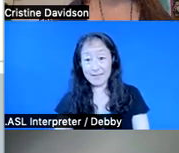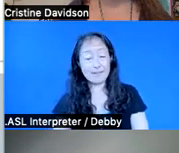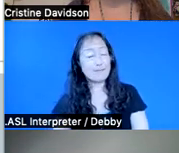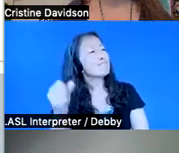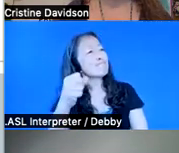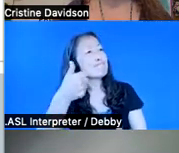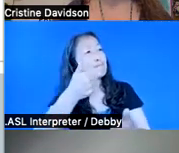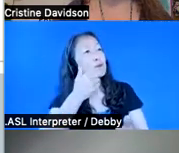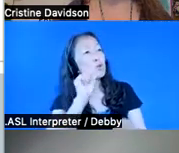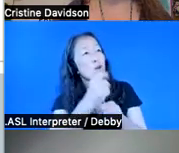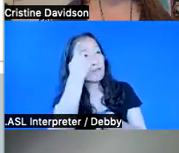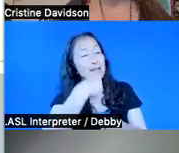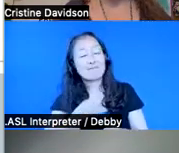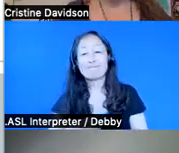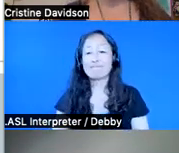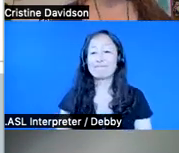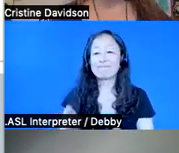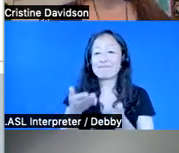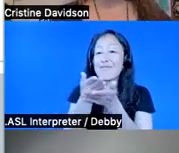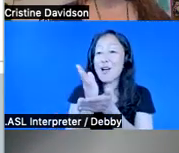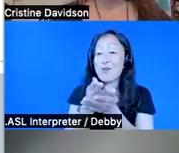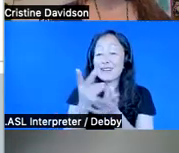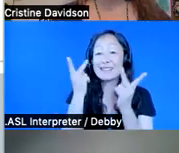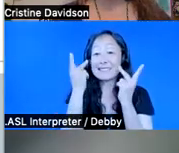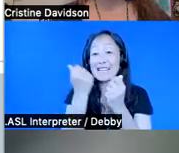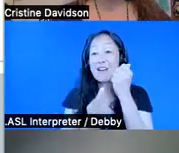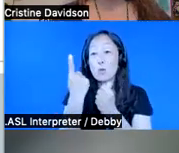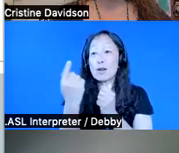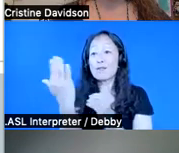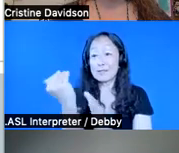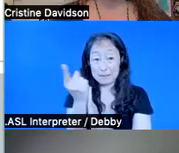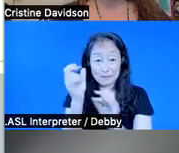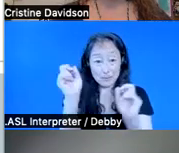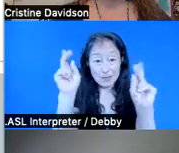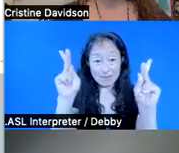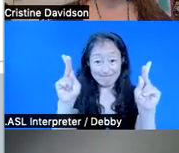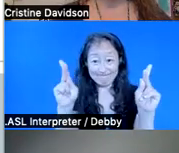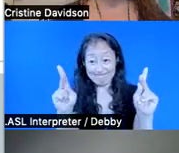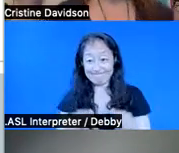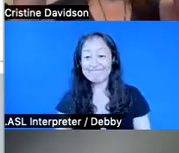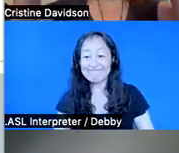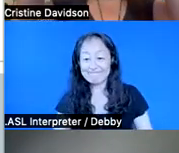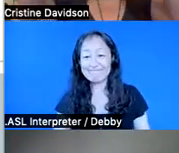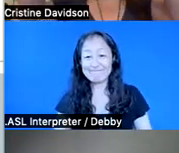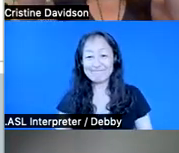Yep, that works for me. All right. All right, we'll see everybody in 15 minutes, okay?